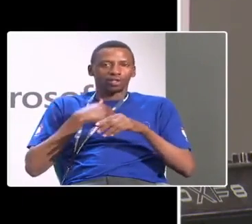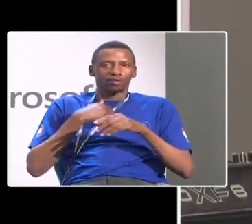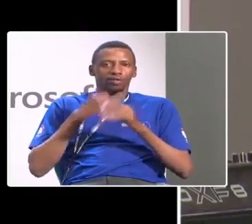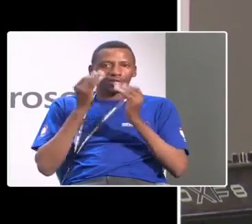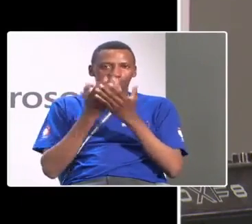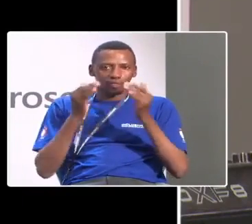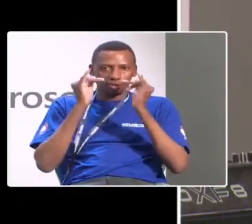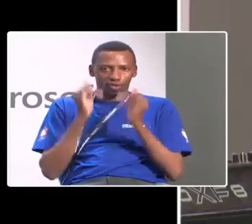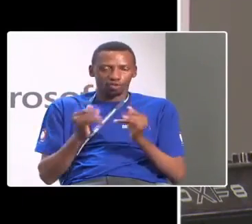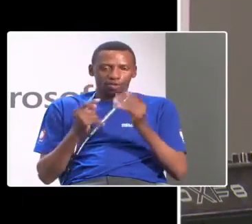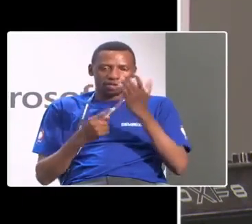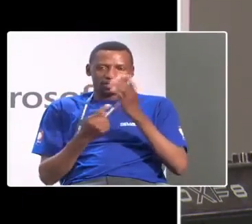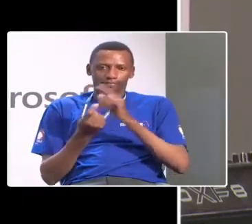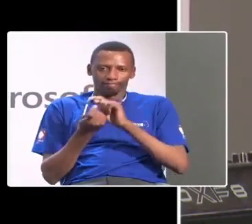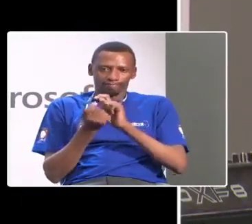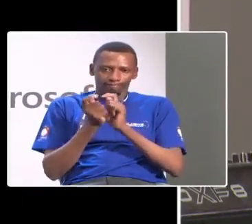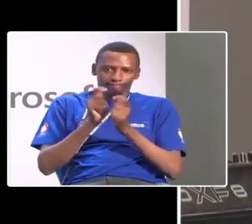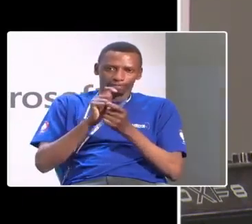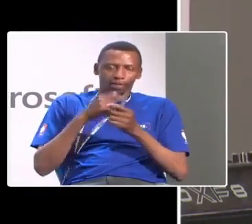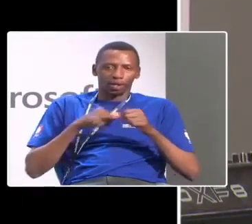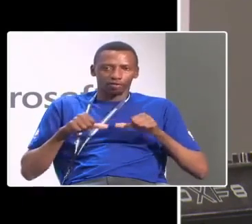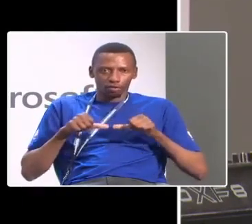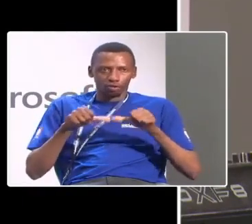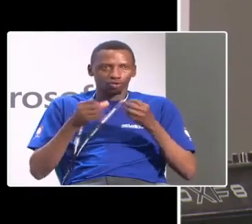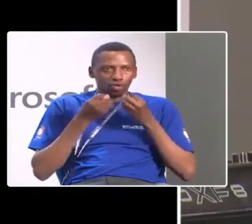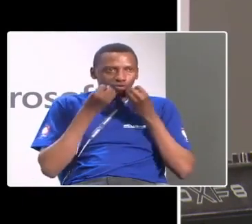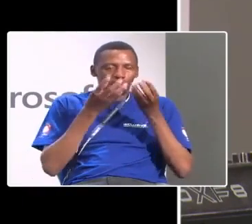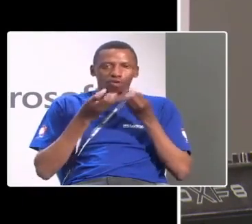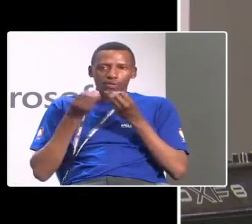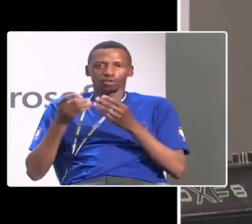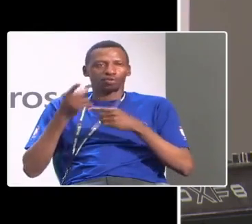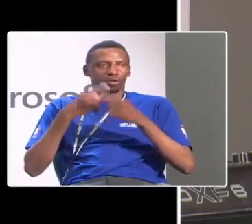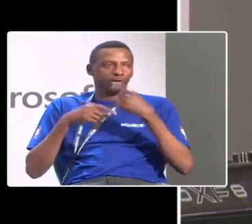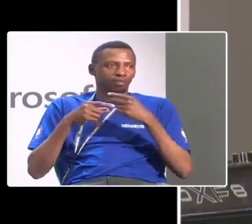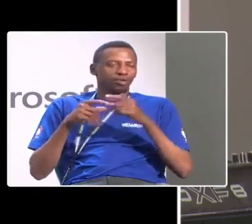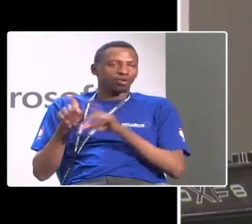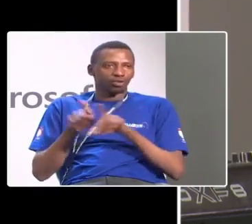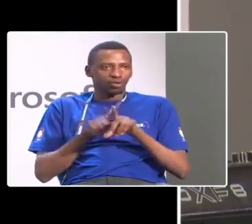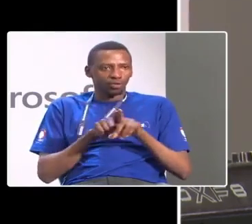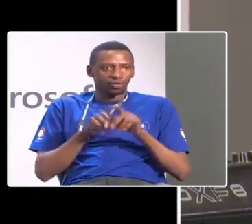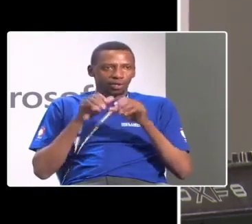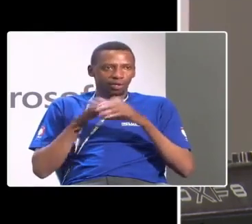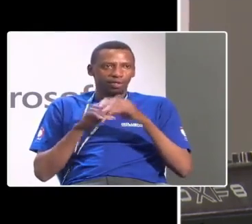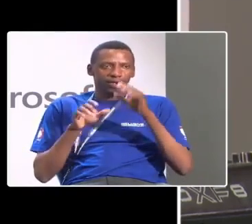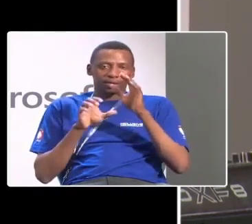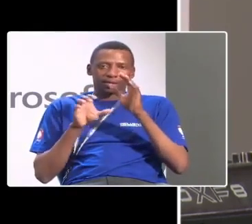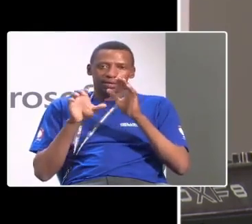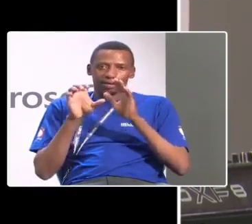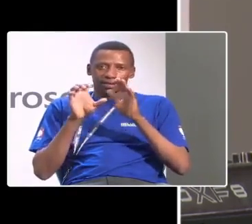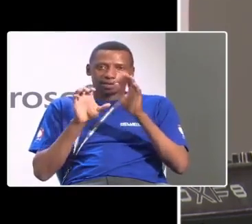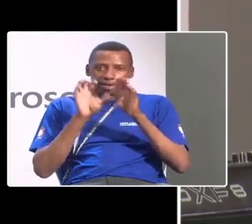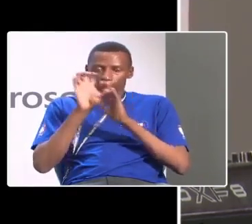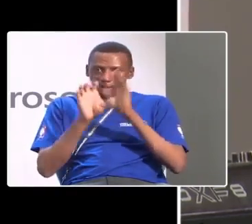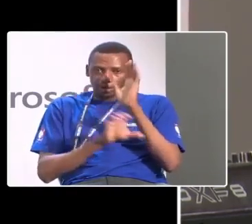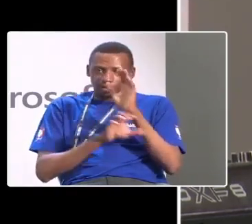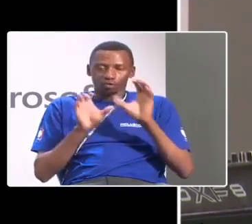time. So there's continuous information coming in. And also, if you're in a chapter, you'll be in a community of other people. Even if they live